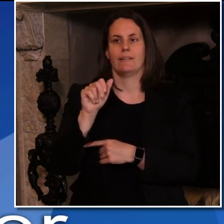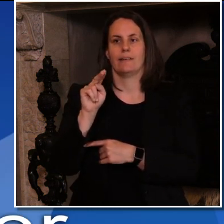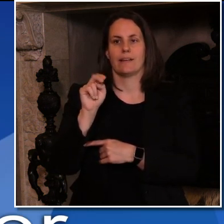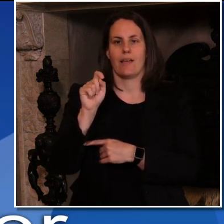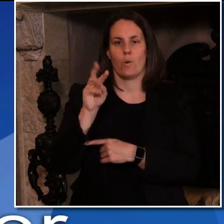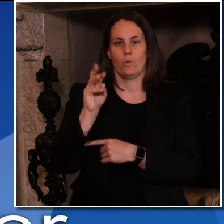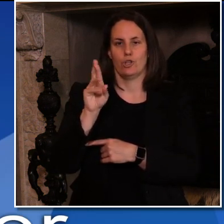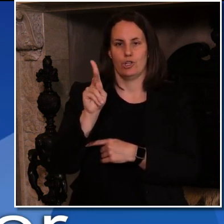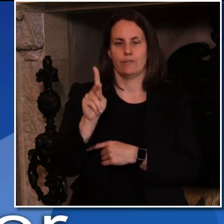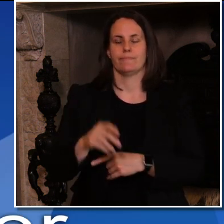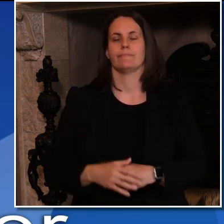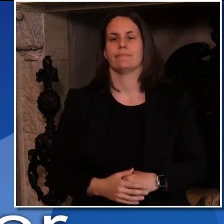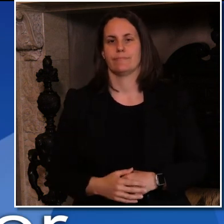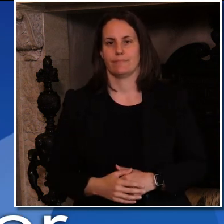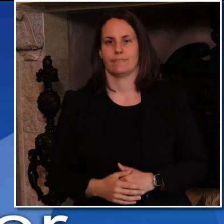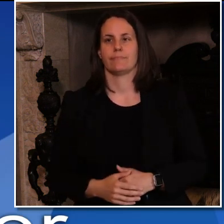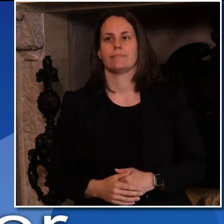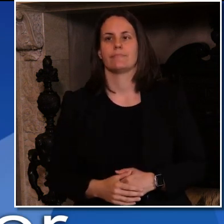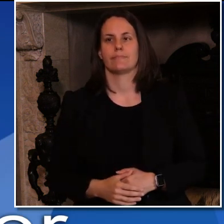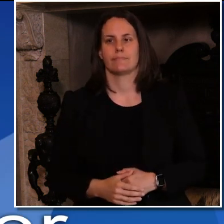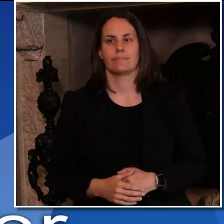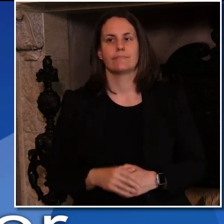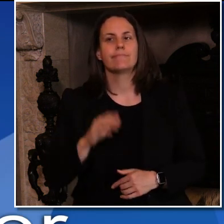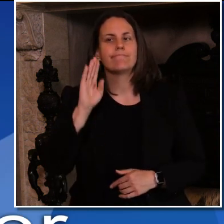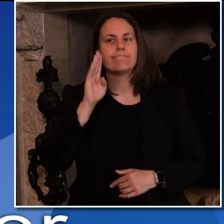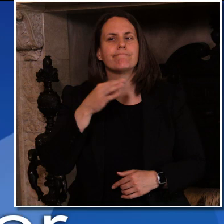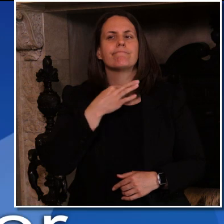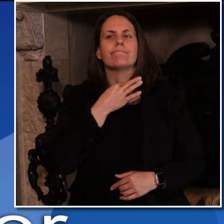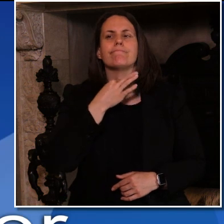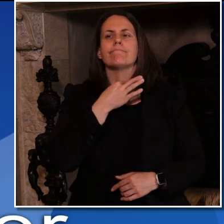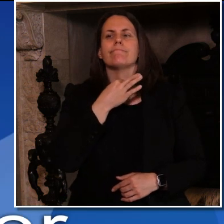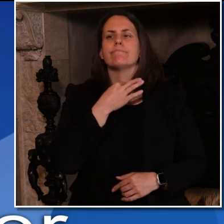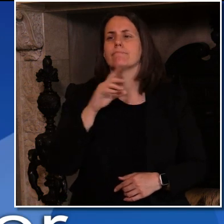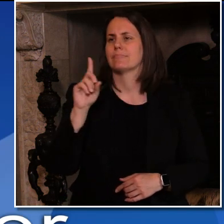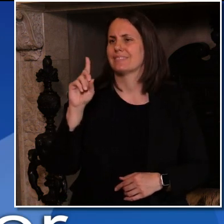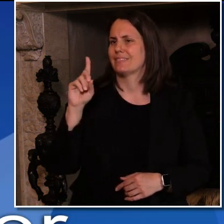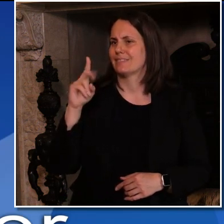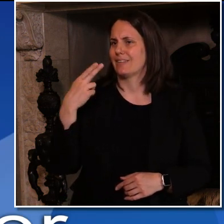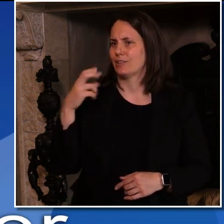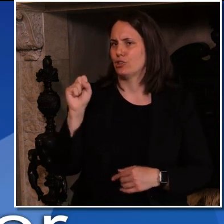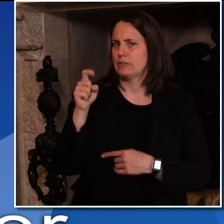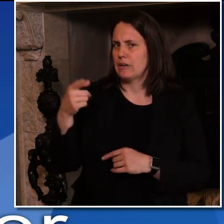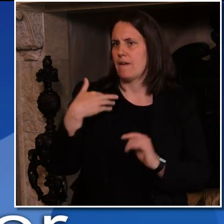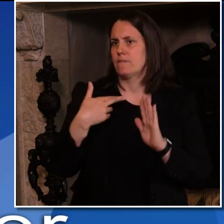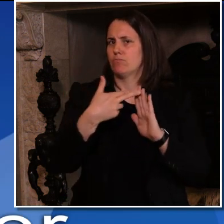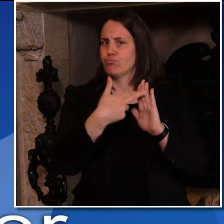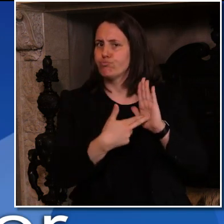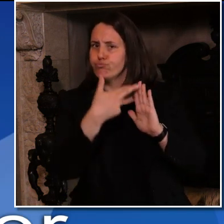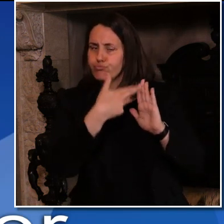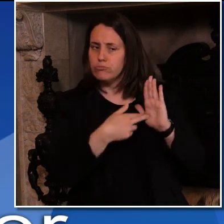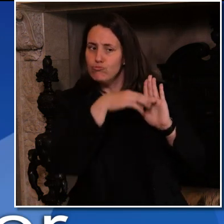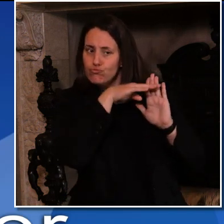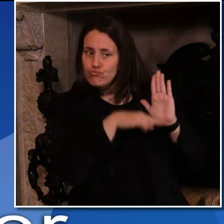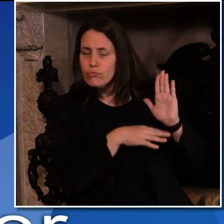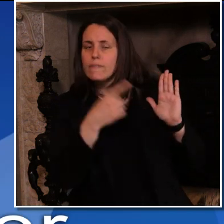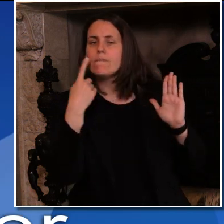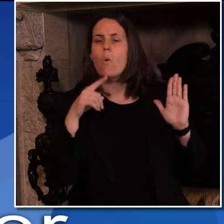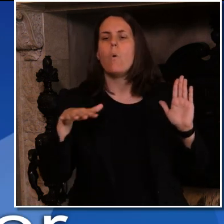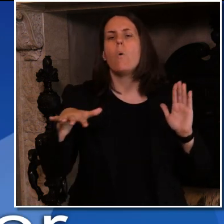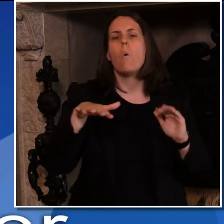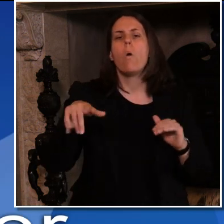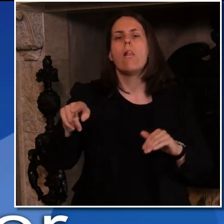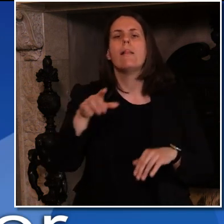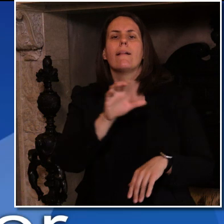curious whether DHS has offered any guidance to health departments about when they're entering deaths into